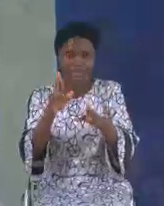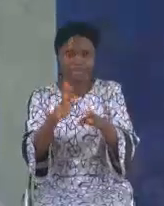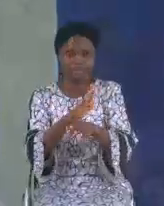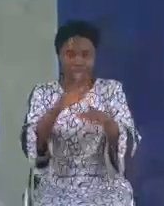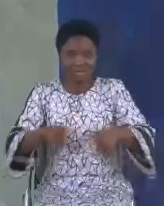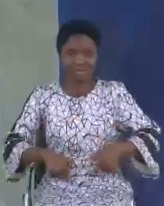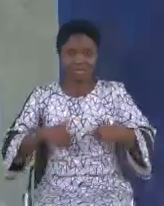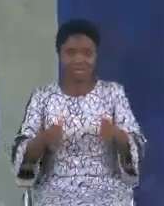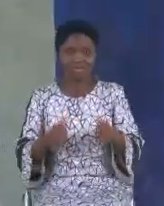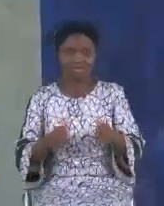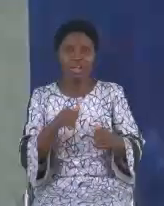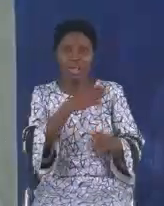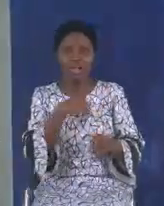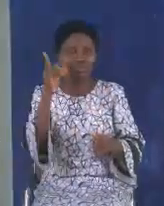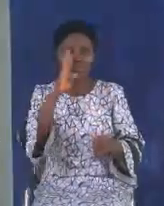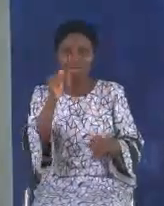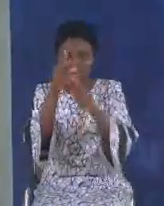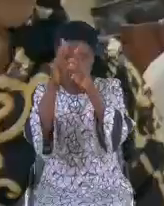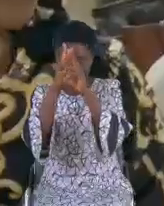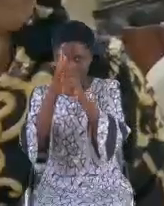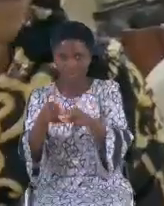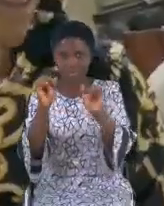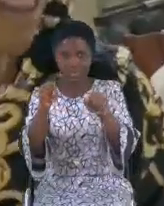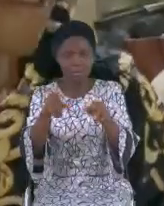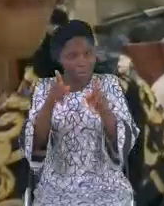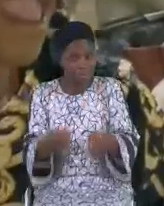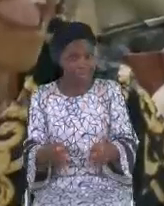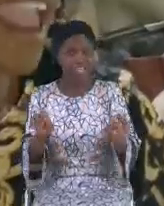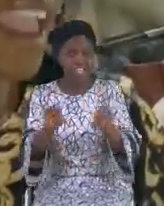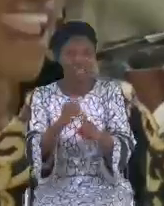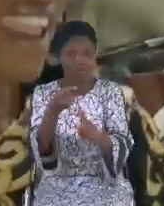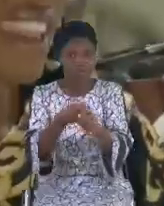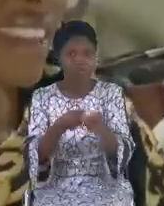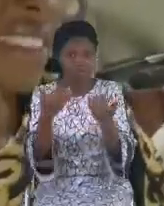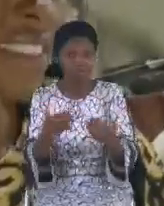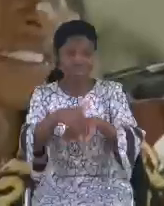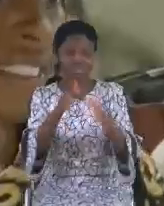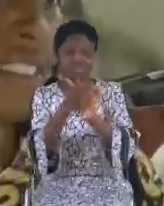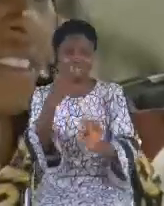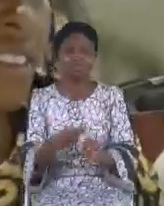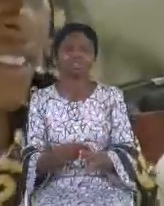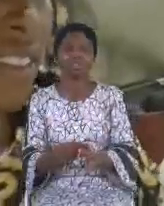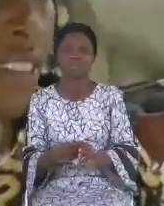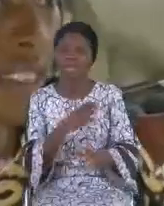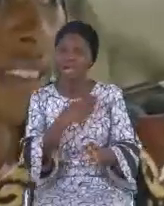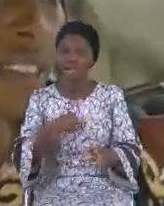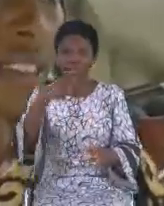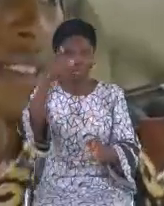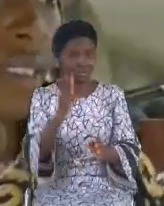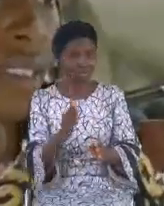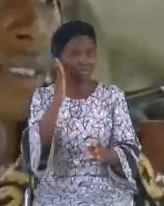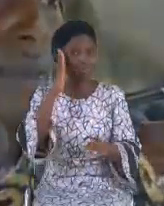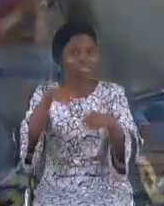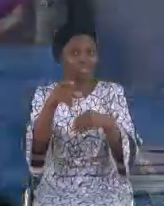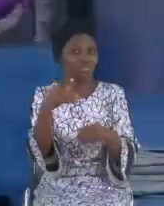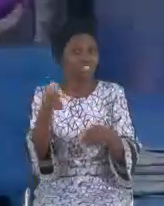person even from tonight in Jesus' name. Amen. And God will give you a new